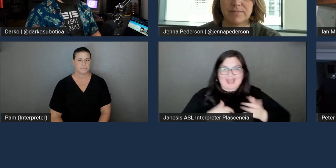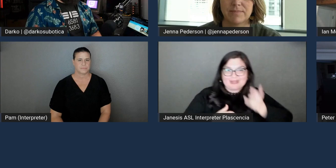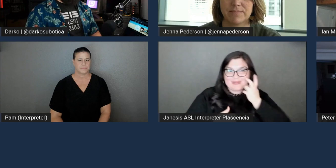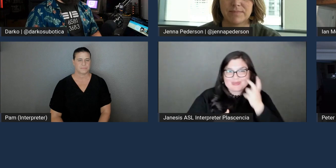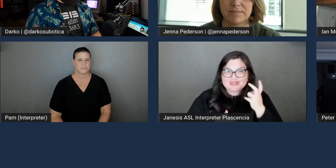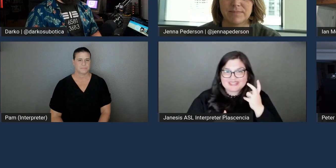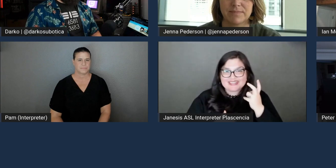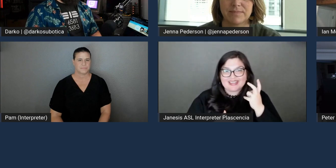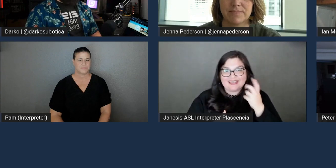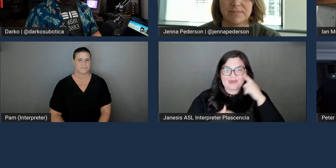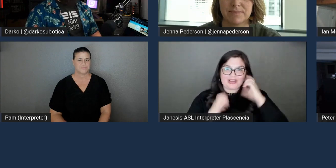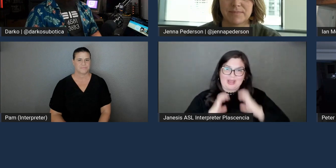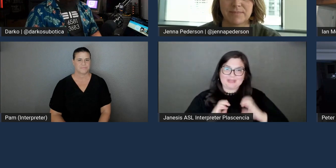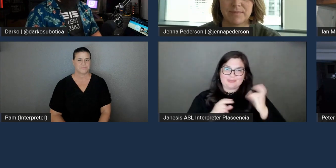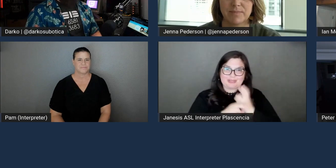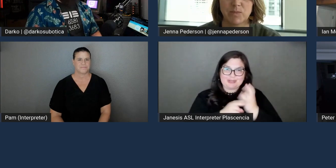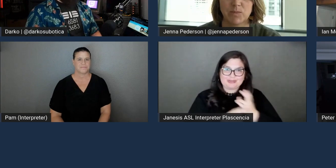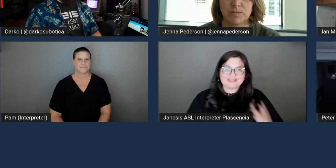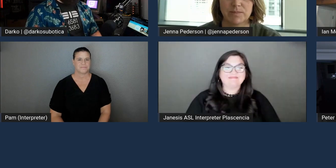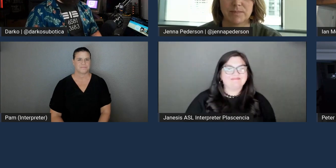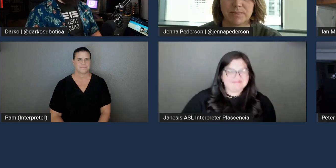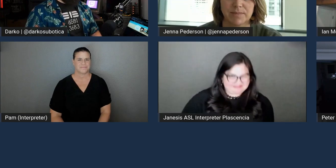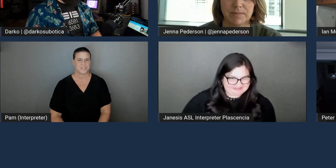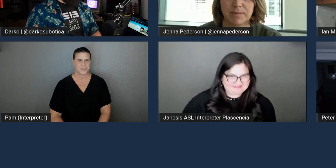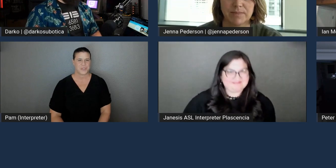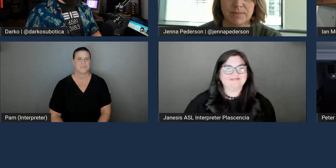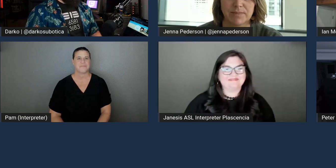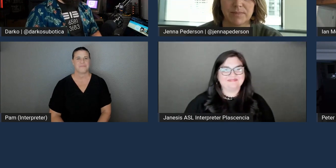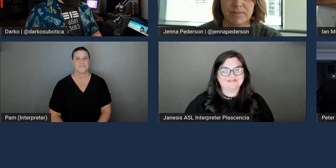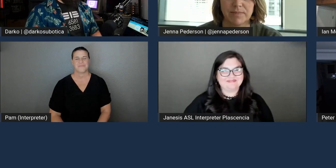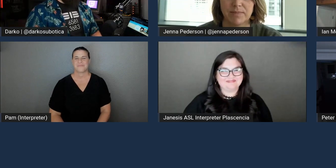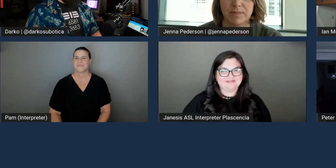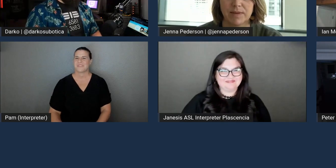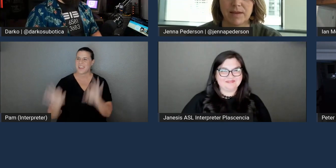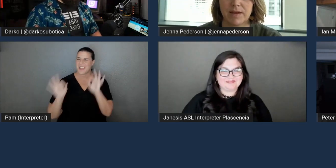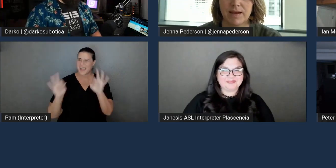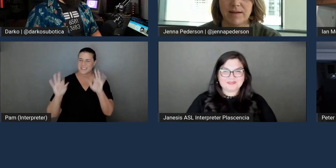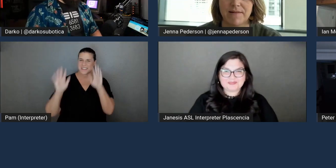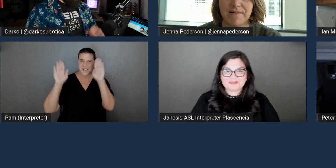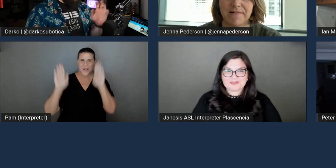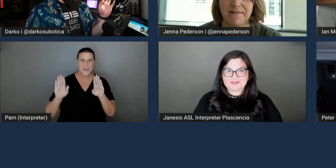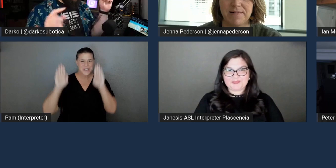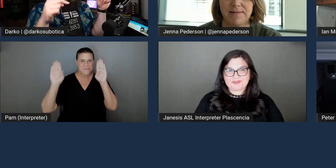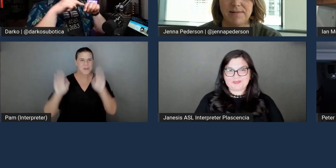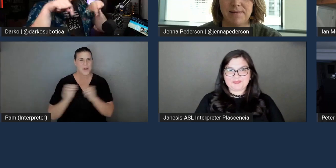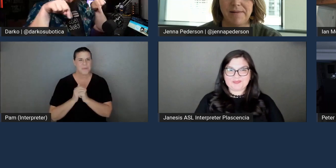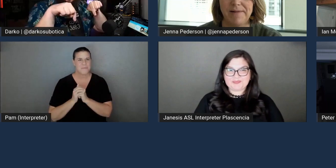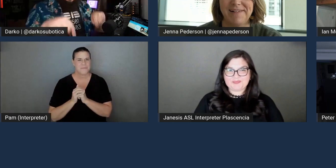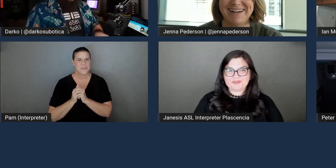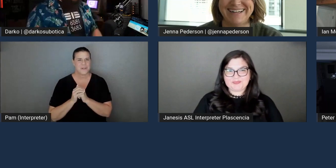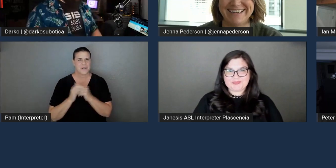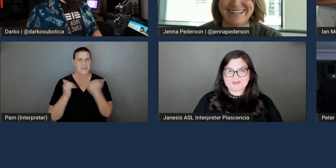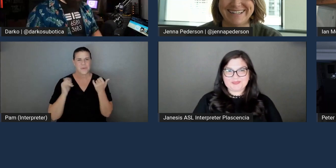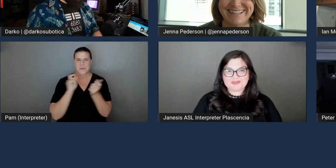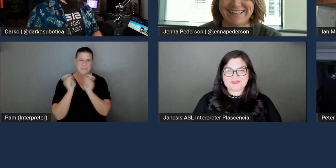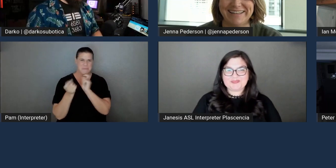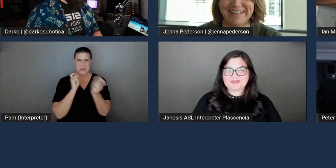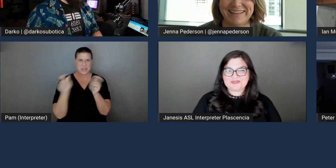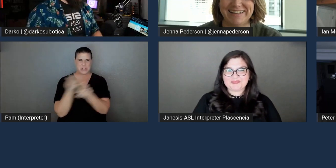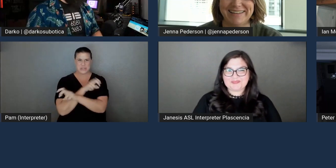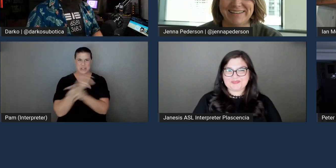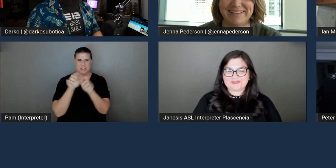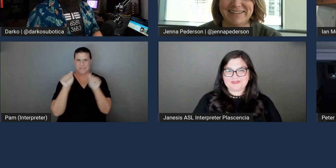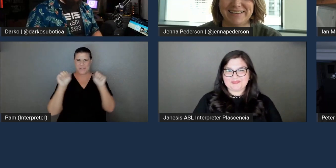up by customers. Excellent. Awesome. And we make a slight change of our